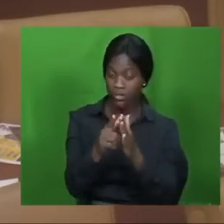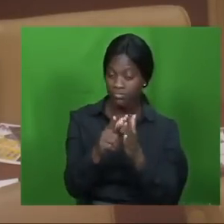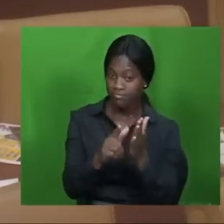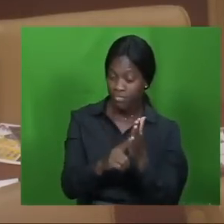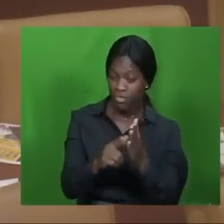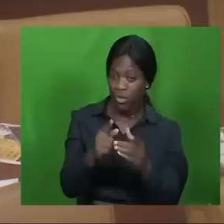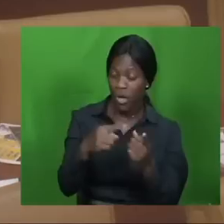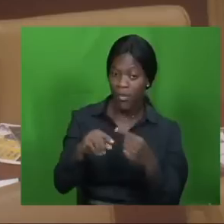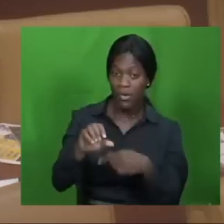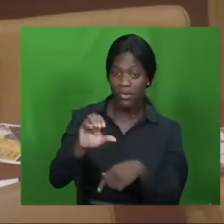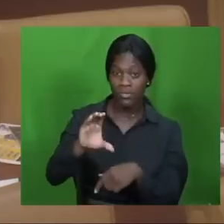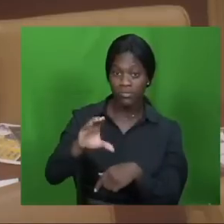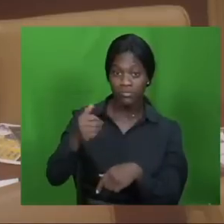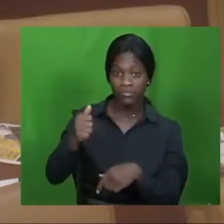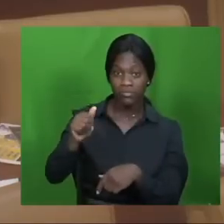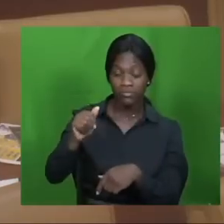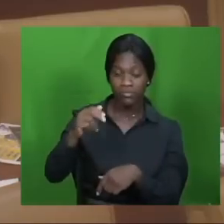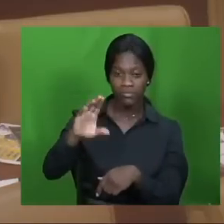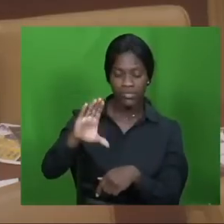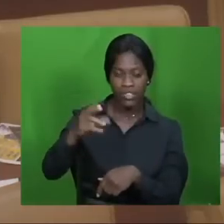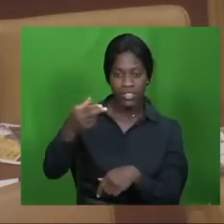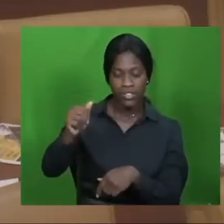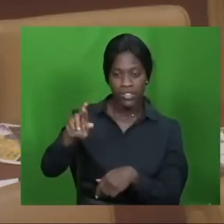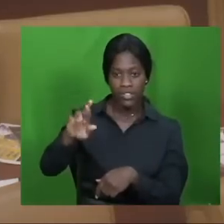Act 1993, Act